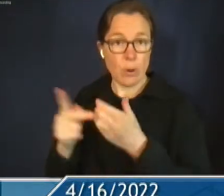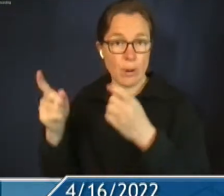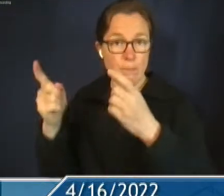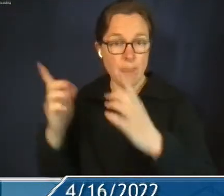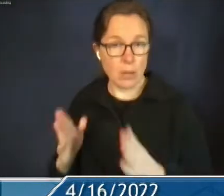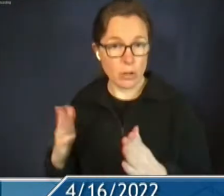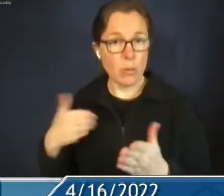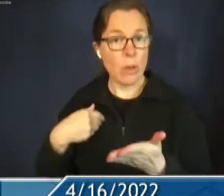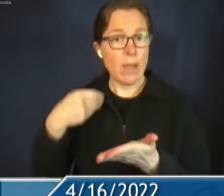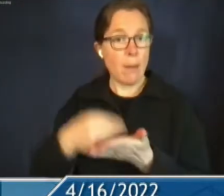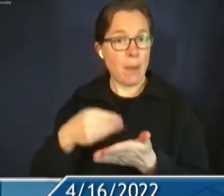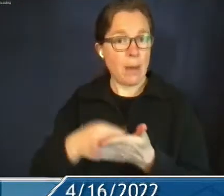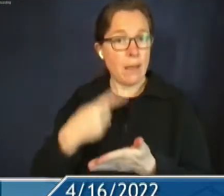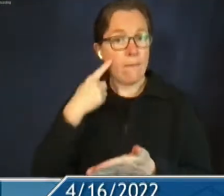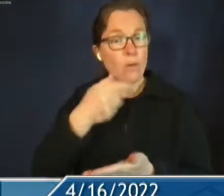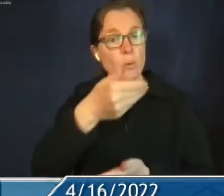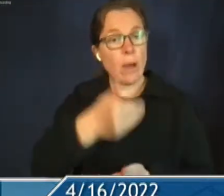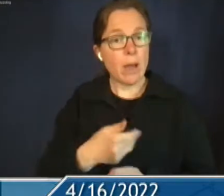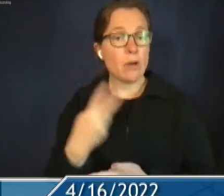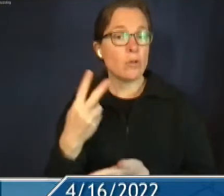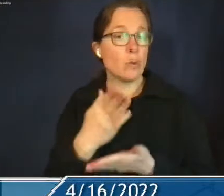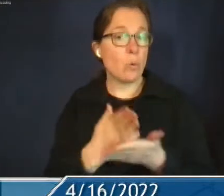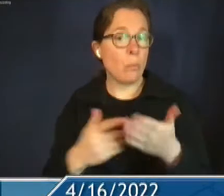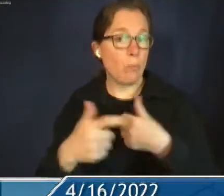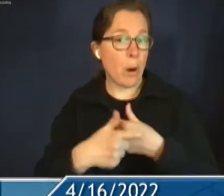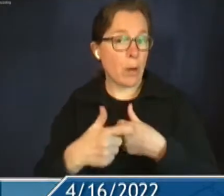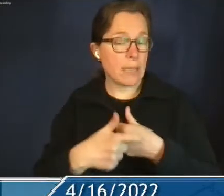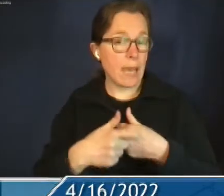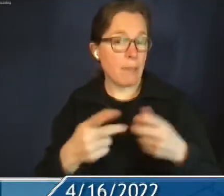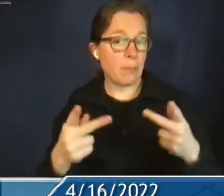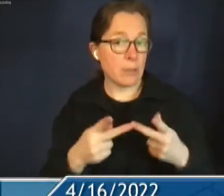2 part-time positions opening this June. This has increased the number of